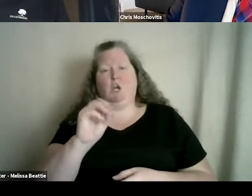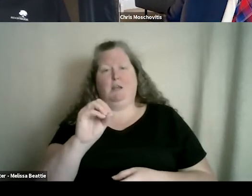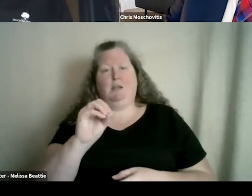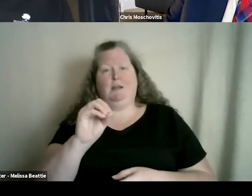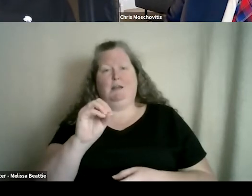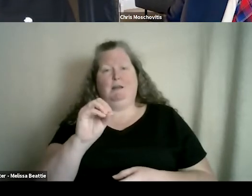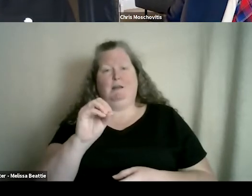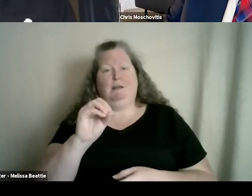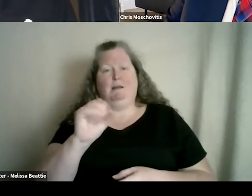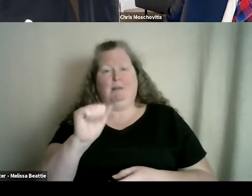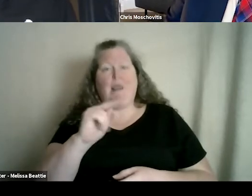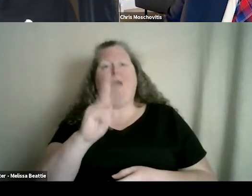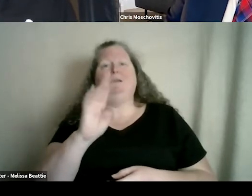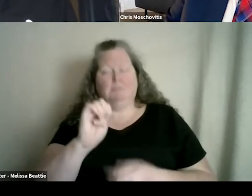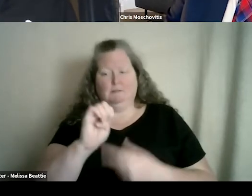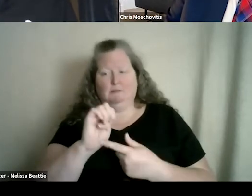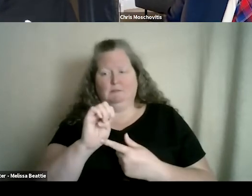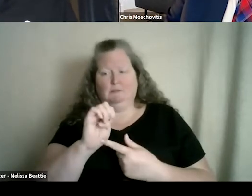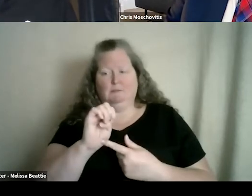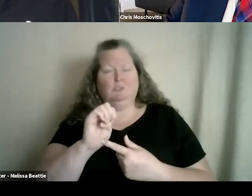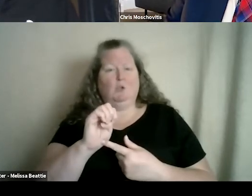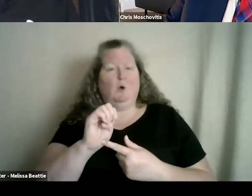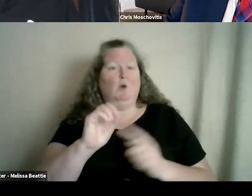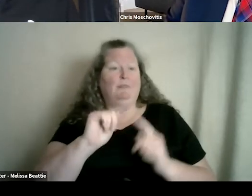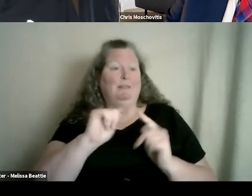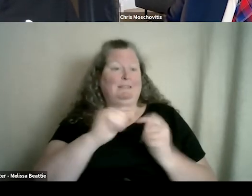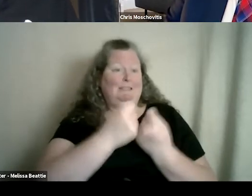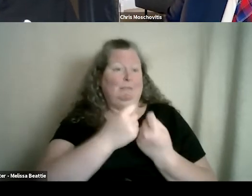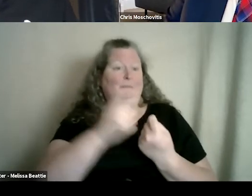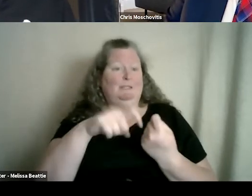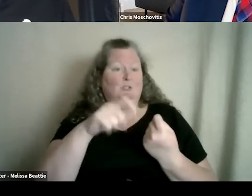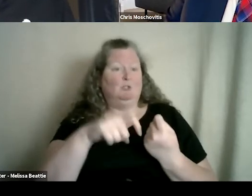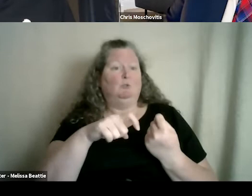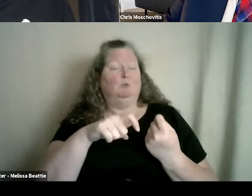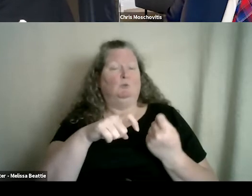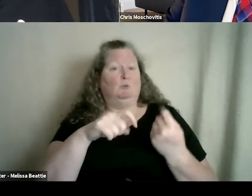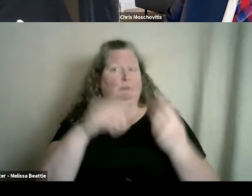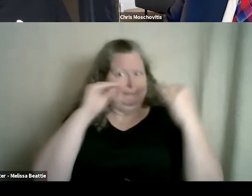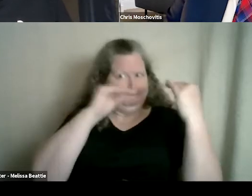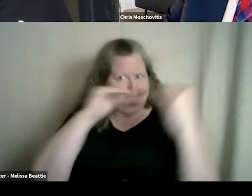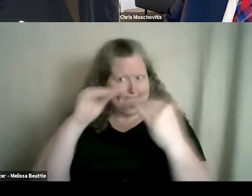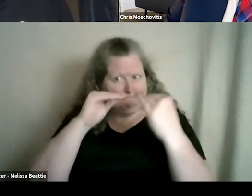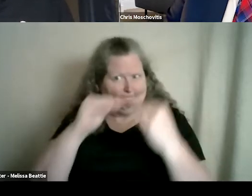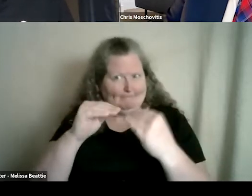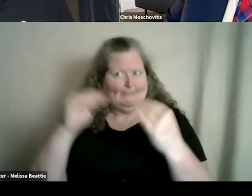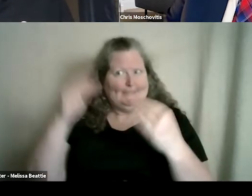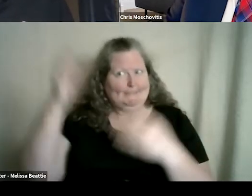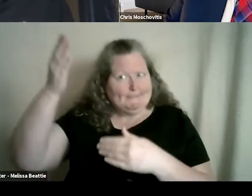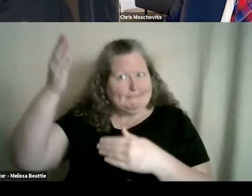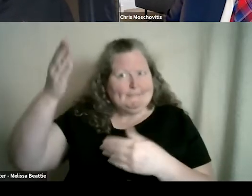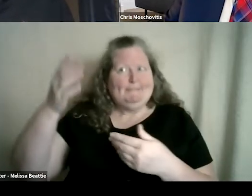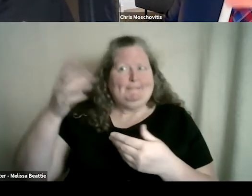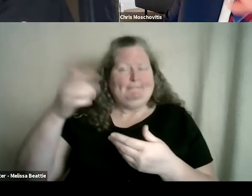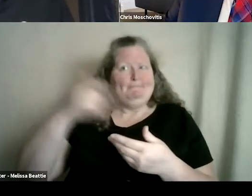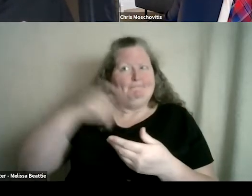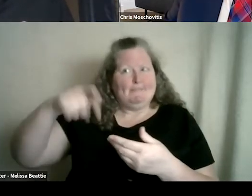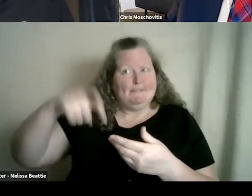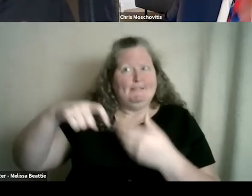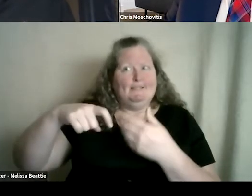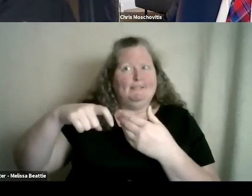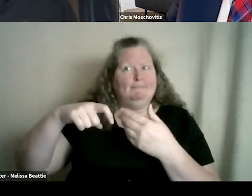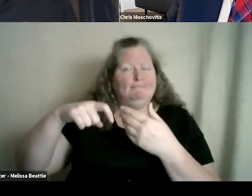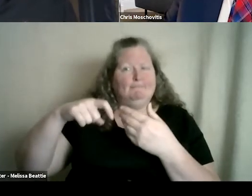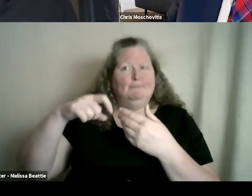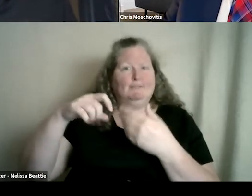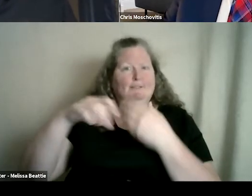team need to evangelize cybersecurity. If they don't, if the executive team, if the